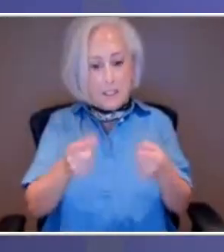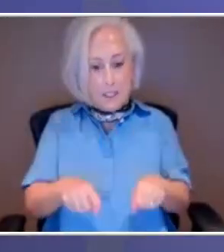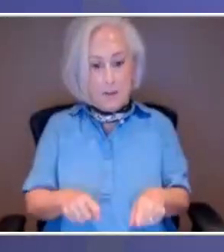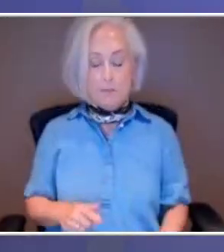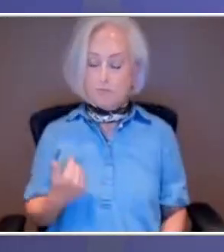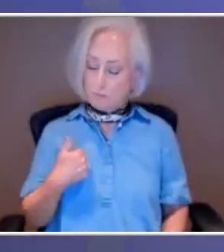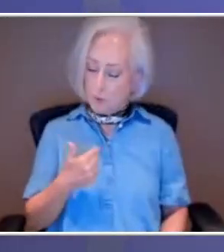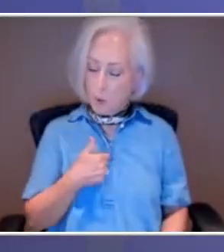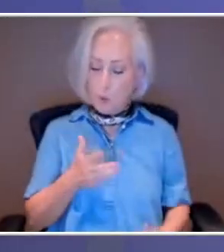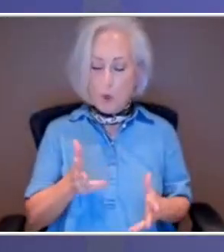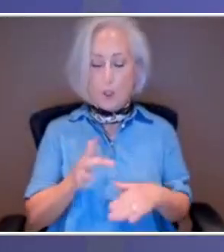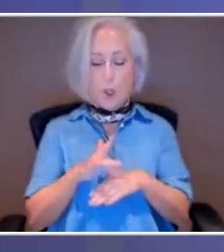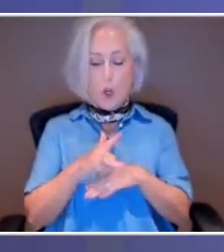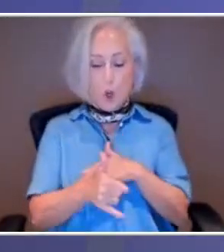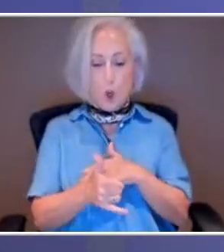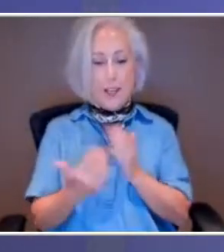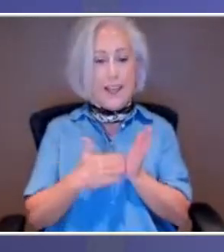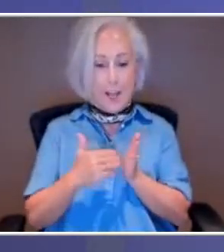we talk often.